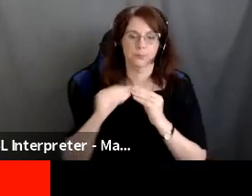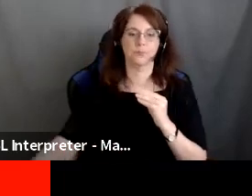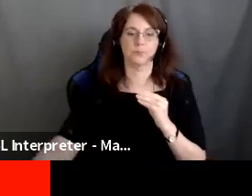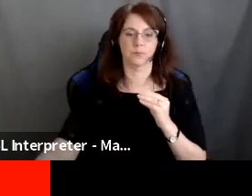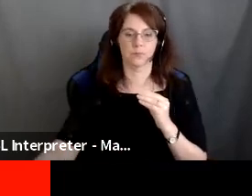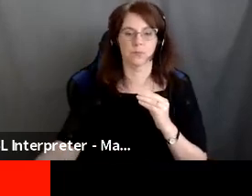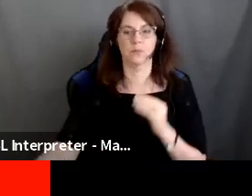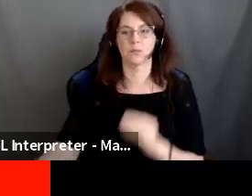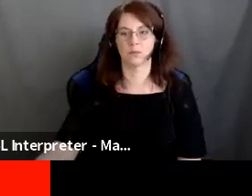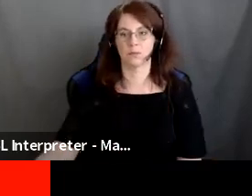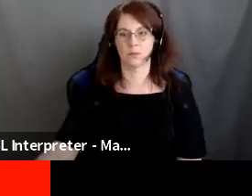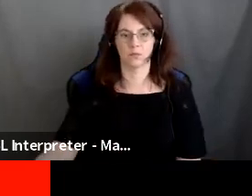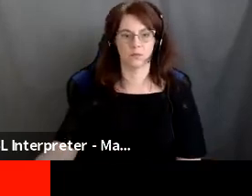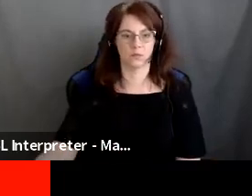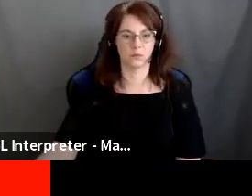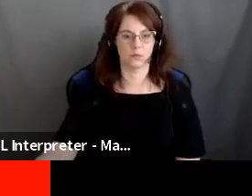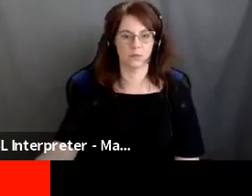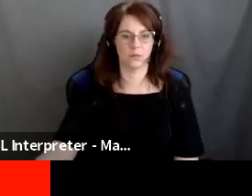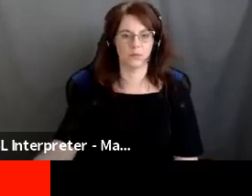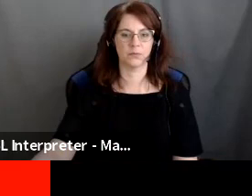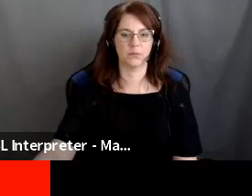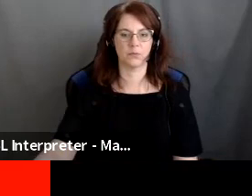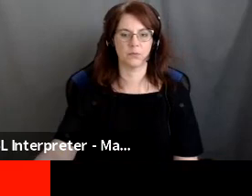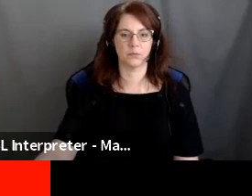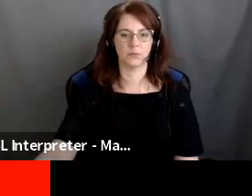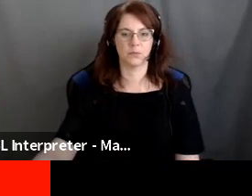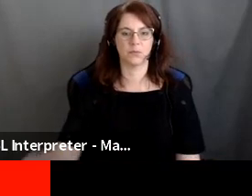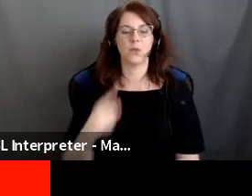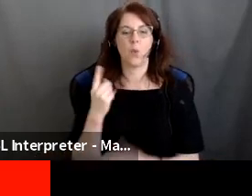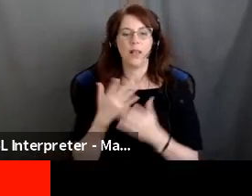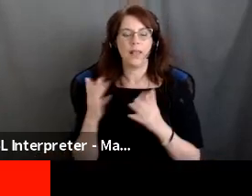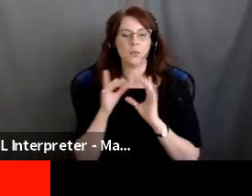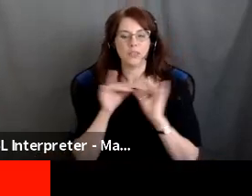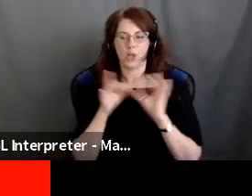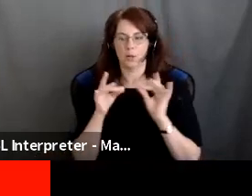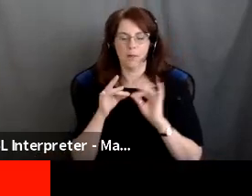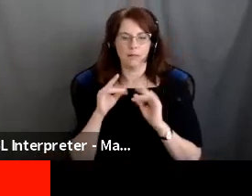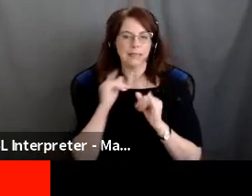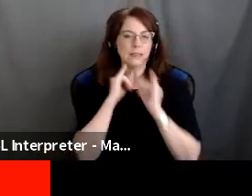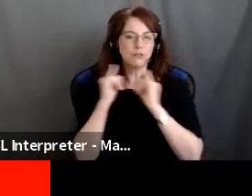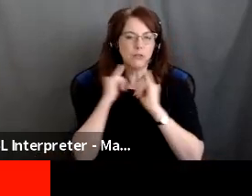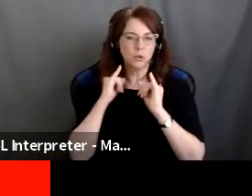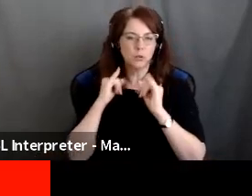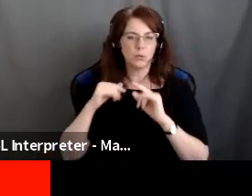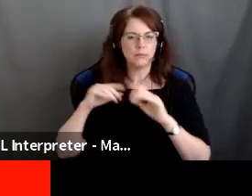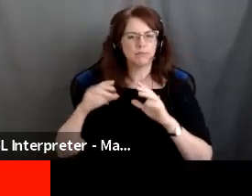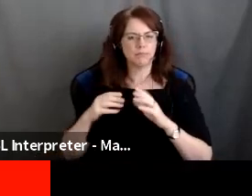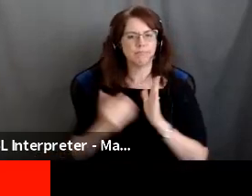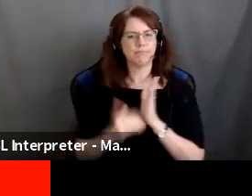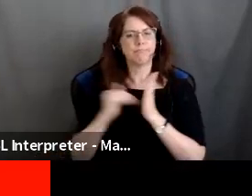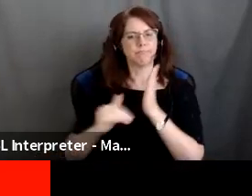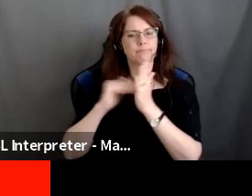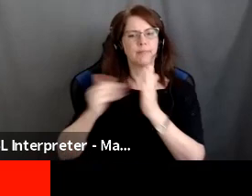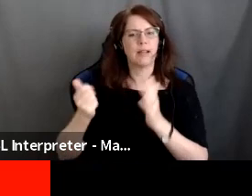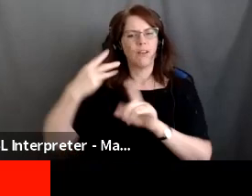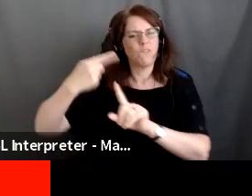when we go over through our interview topics, that's one topic we cycle through every few months because I feel like it's